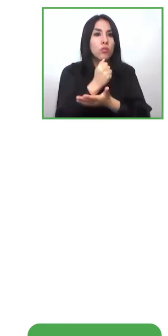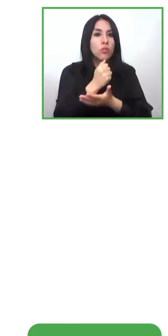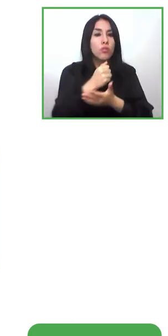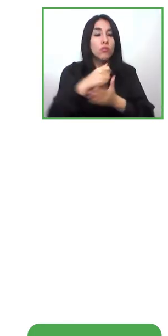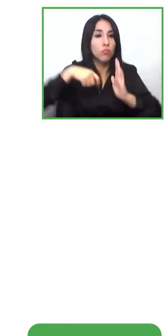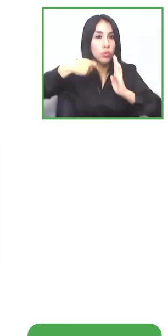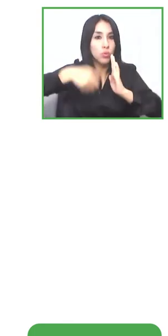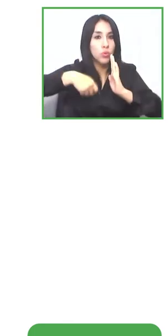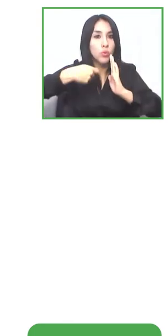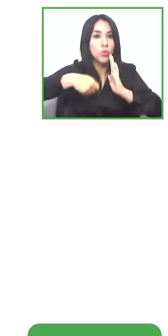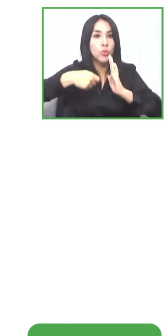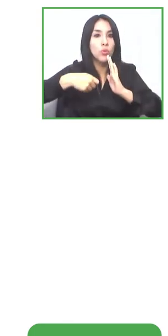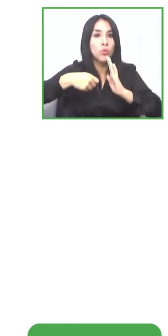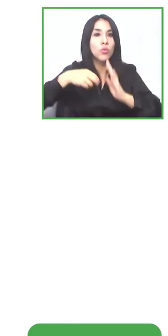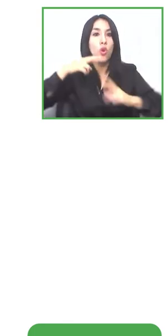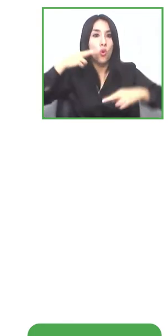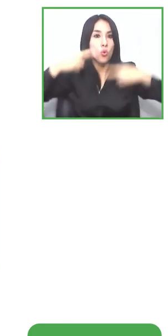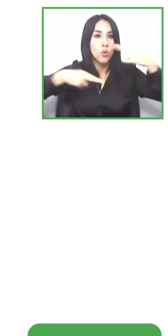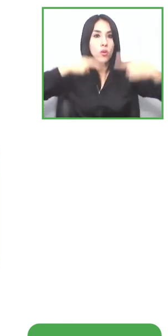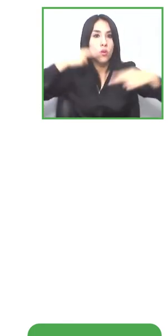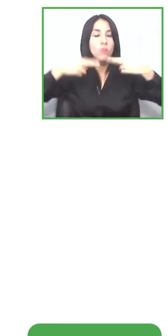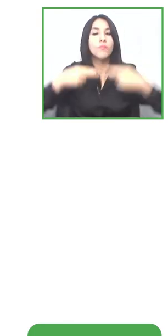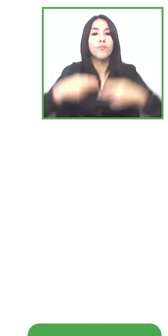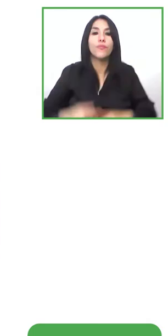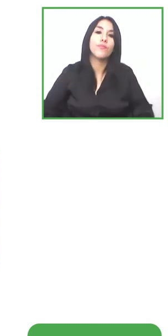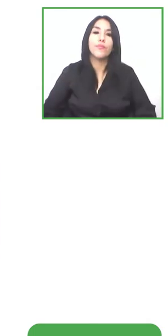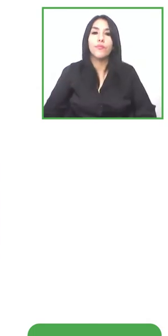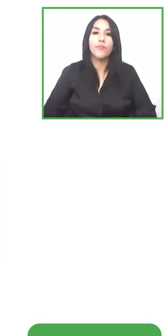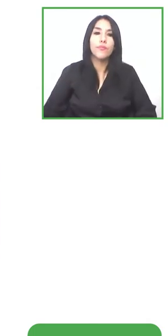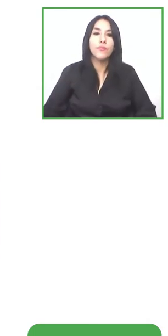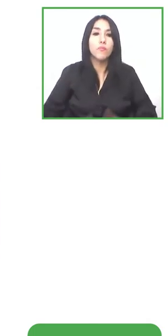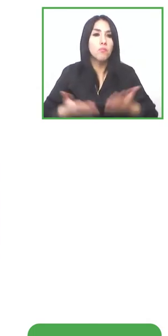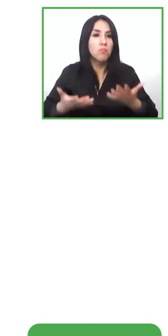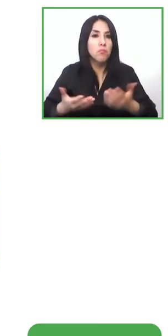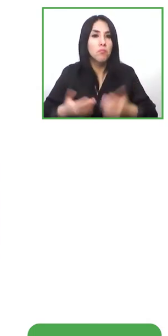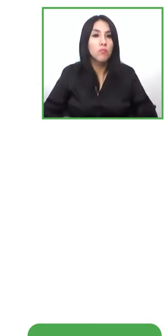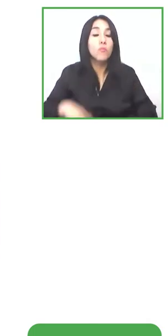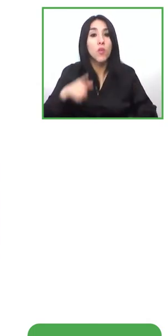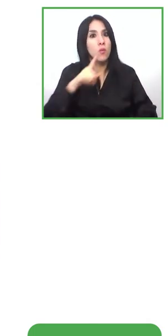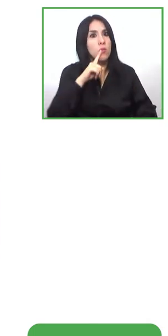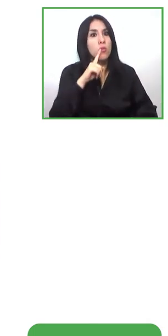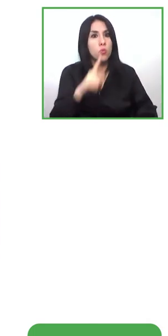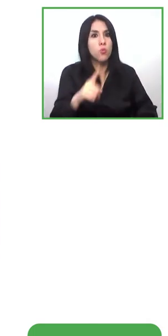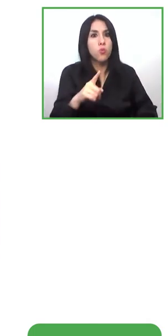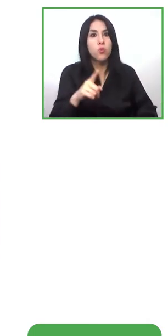I would like to start by asking Gloria about what kind of difficulties